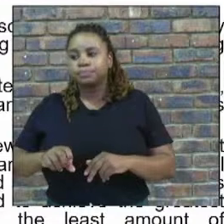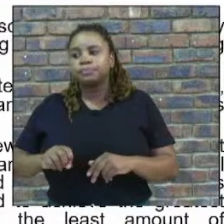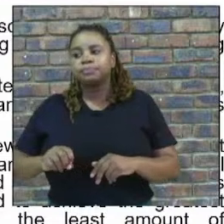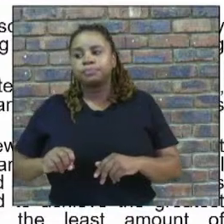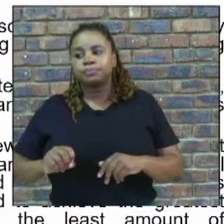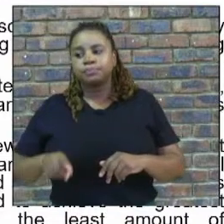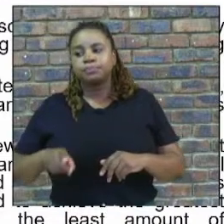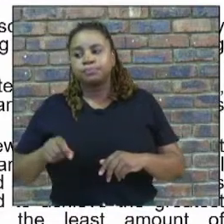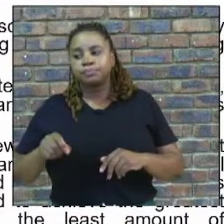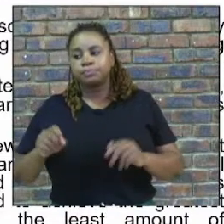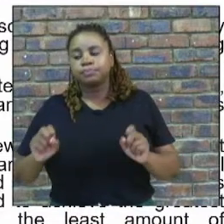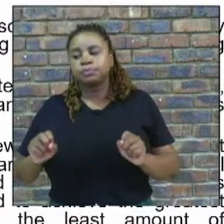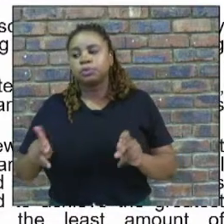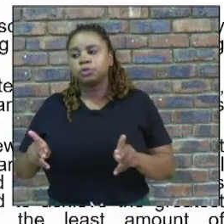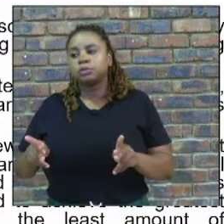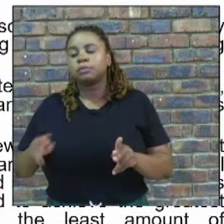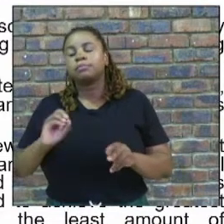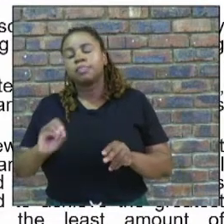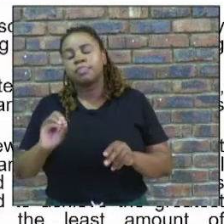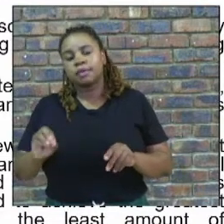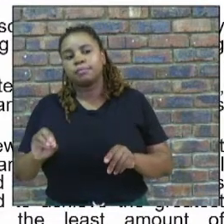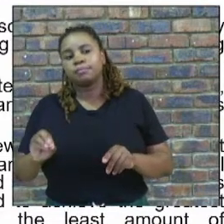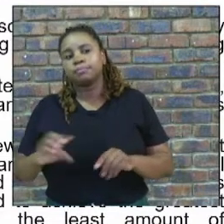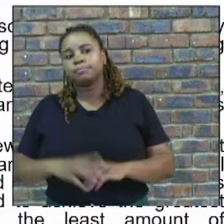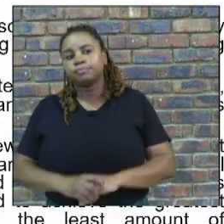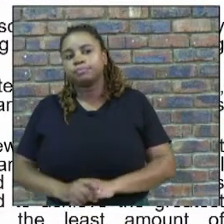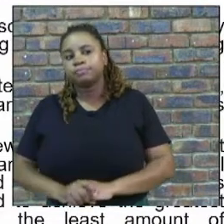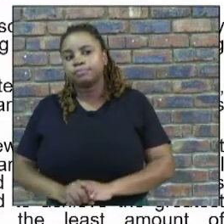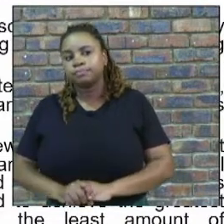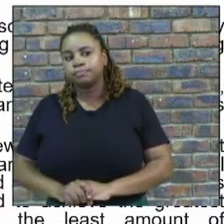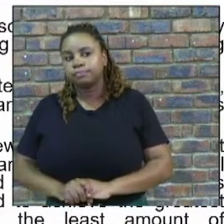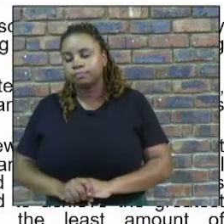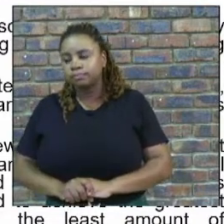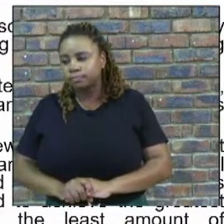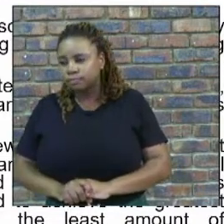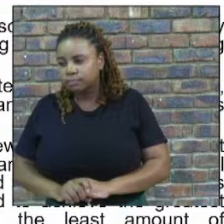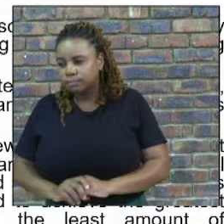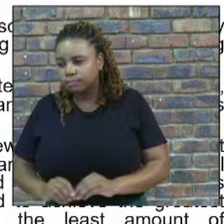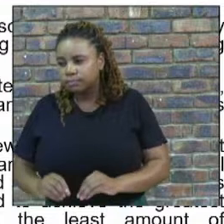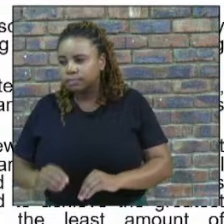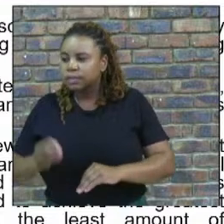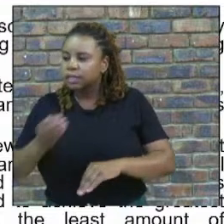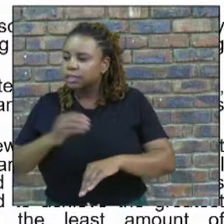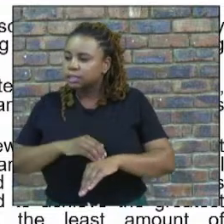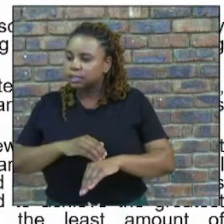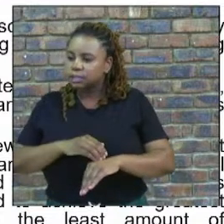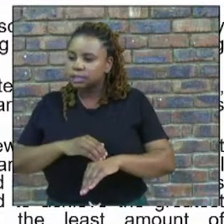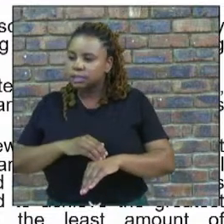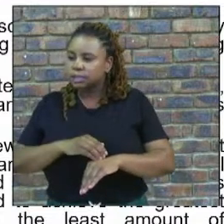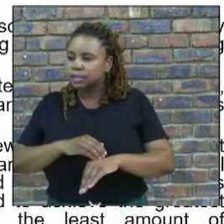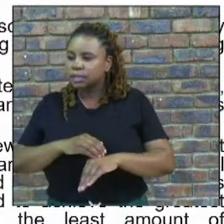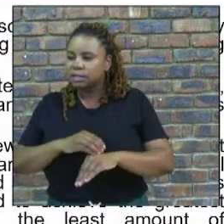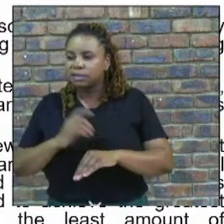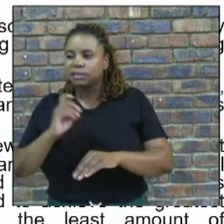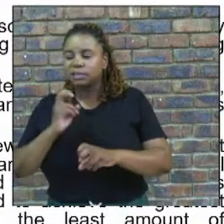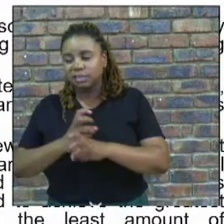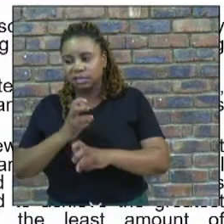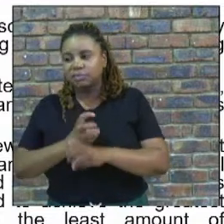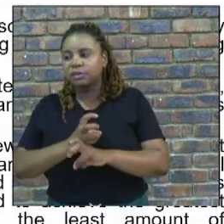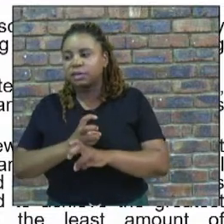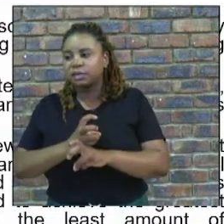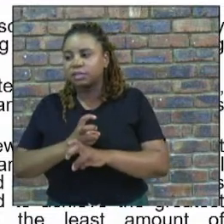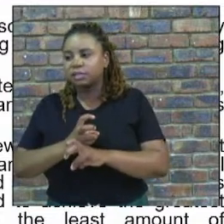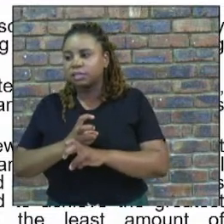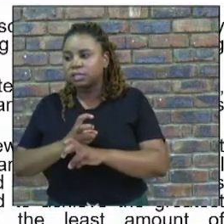favorable to consumers, right? It may not be easy because if you look at the steel industry, we were